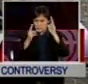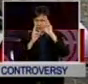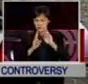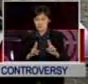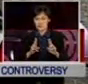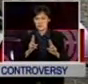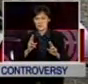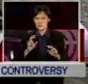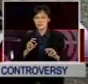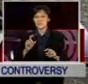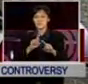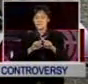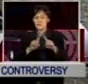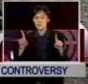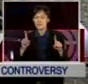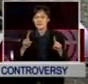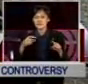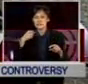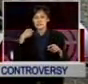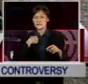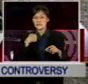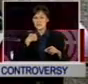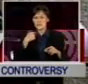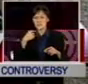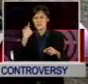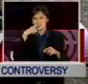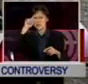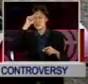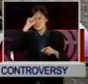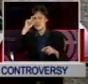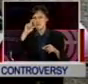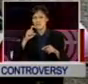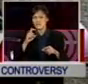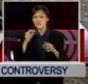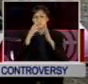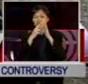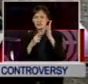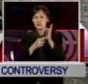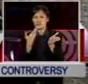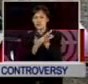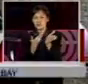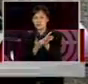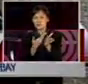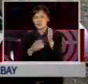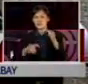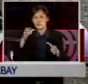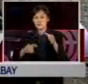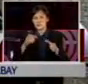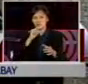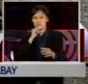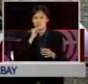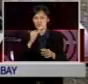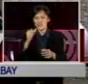of this honorable court. What puzzles me is this. Our rule of evidence states the court shall not consider